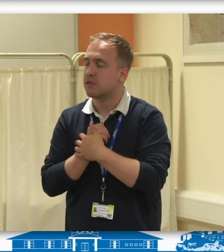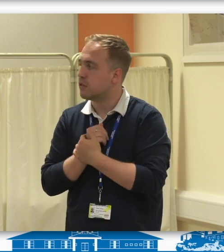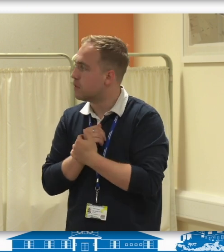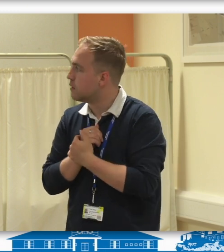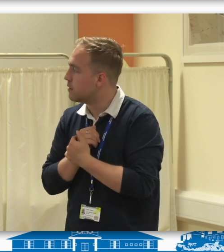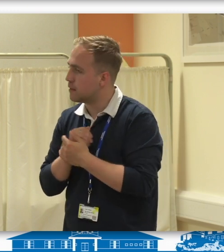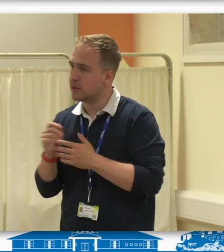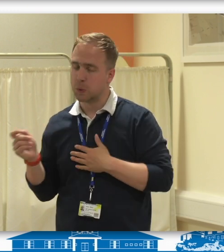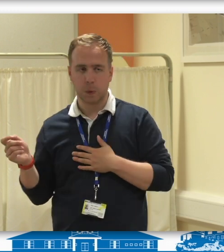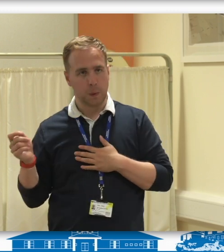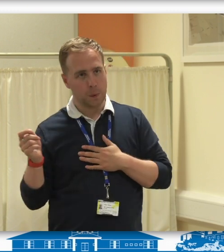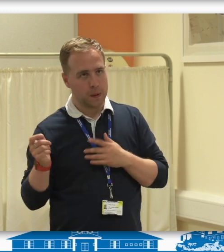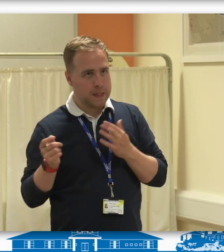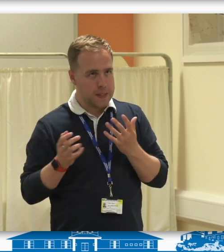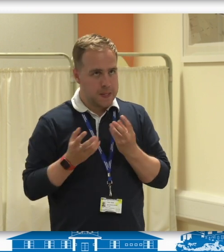Oh,